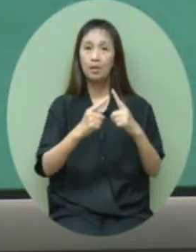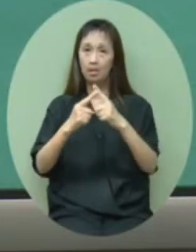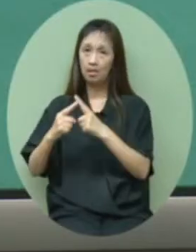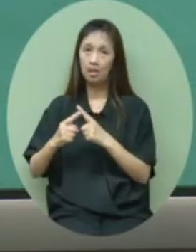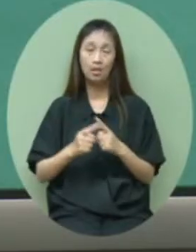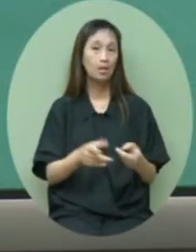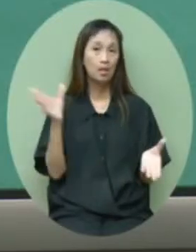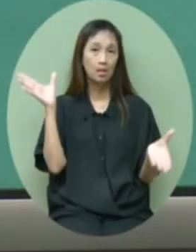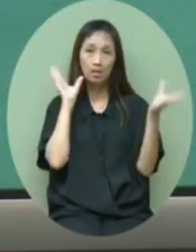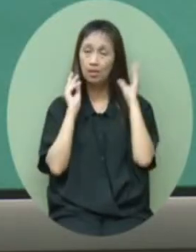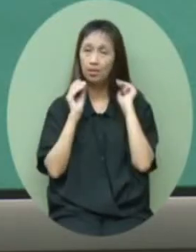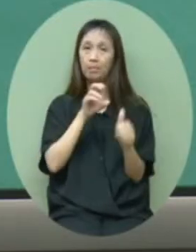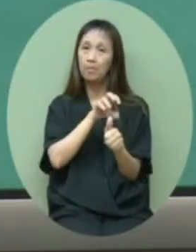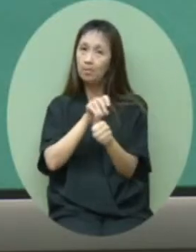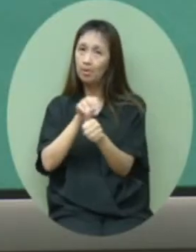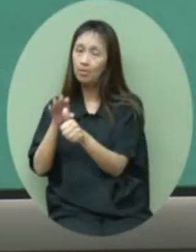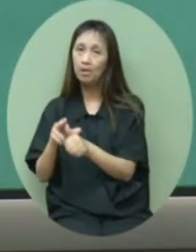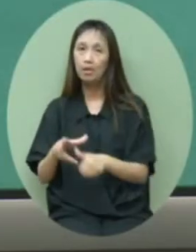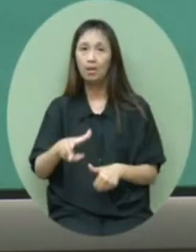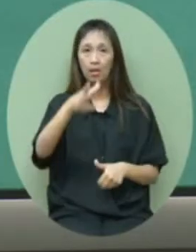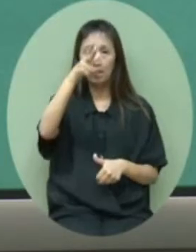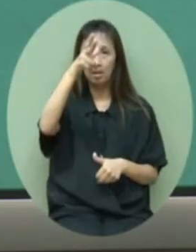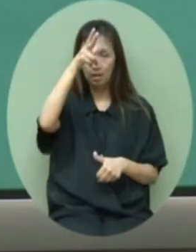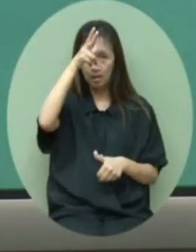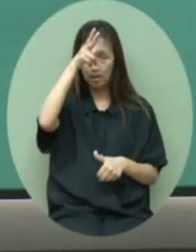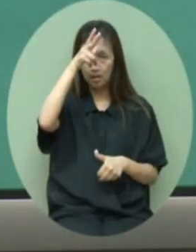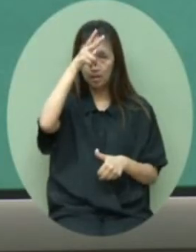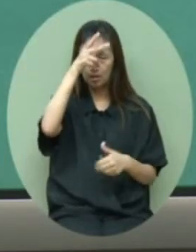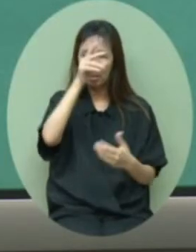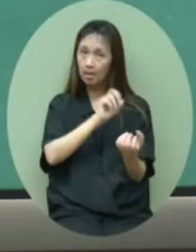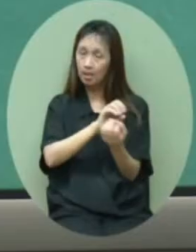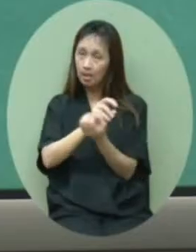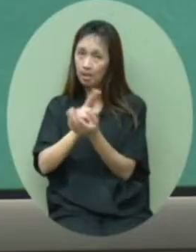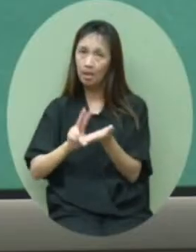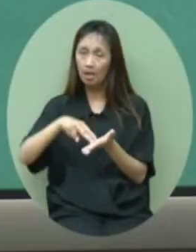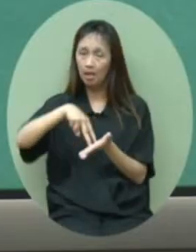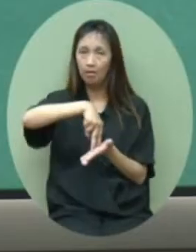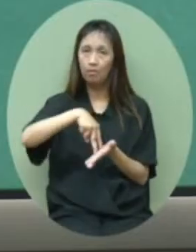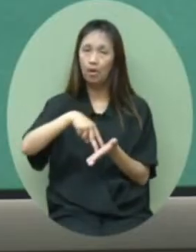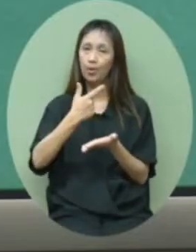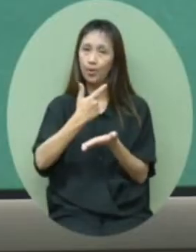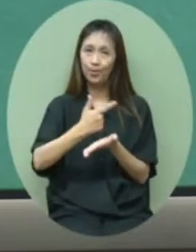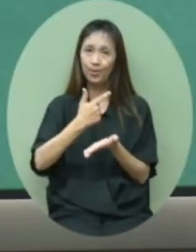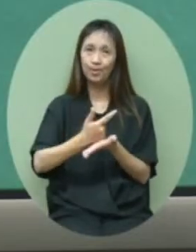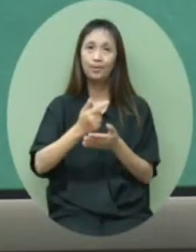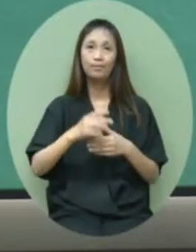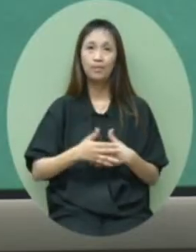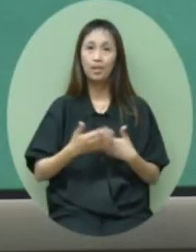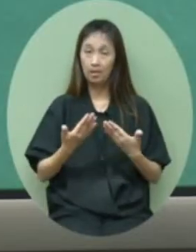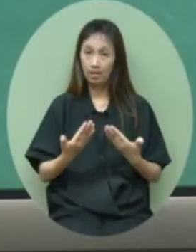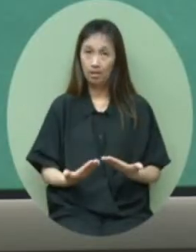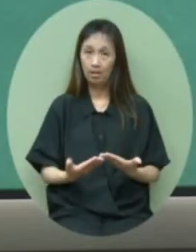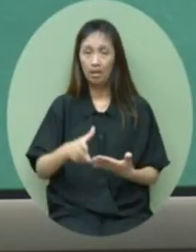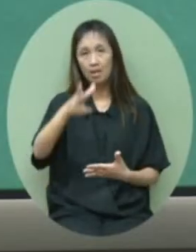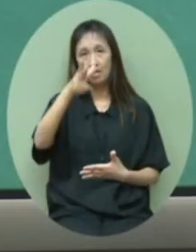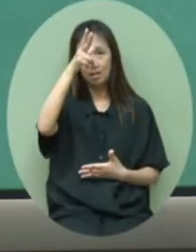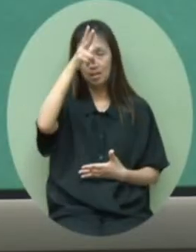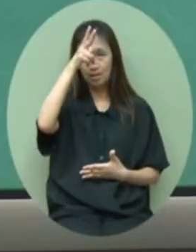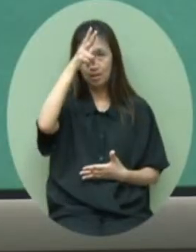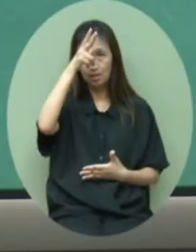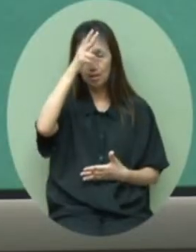I will advance the consultation sessions on the policy address because I take very seriously the